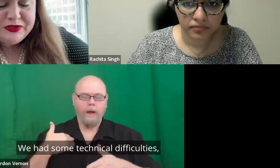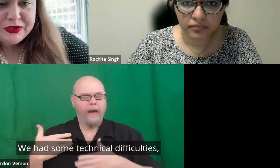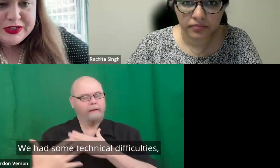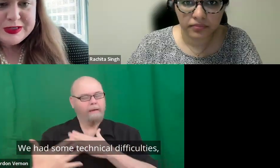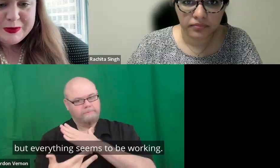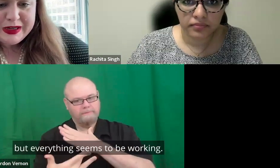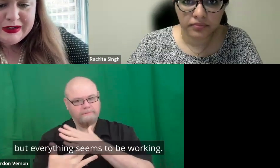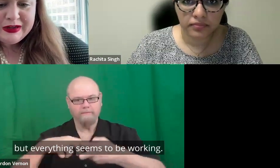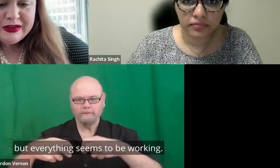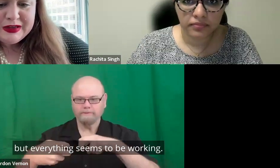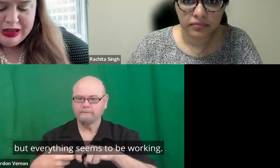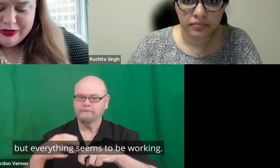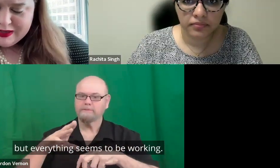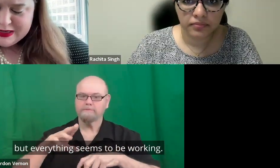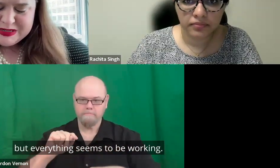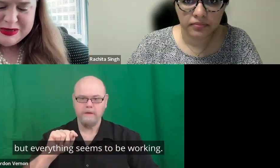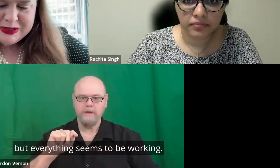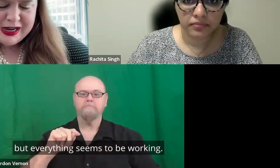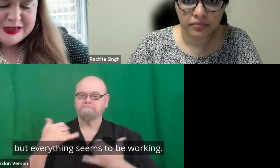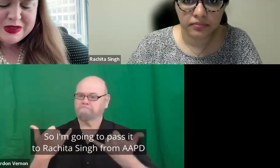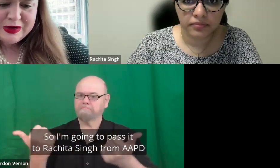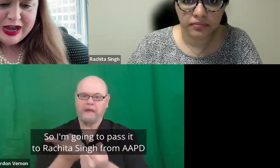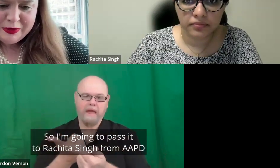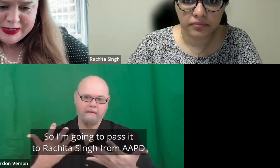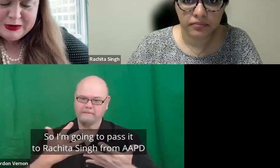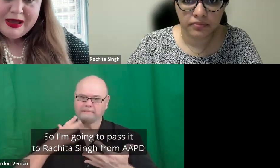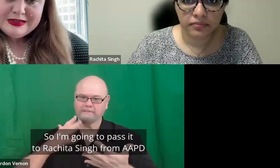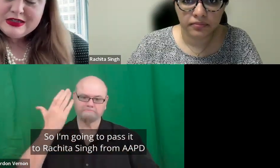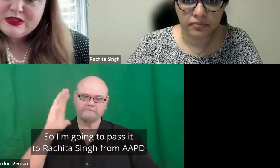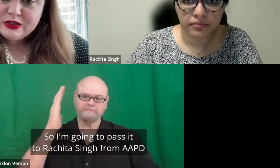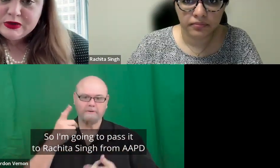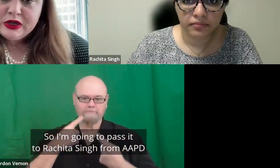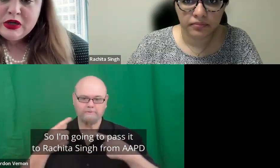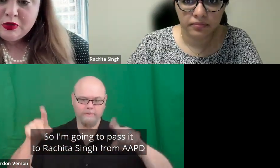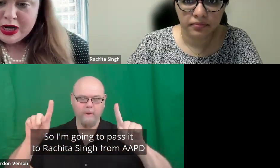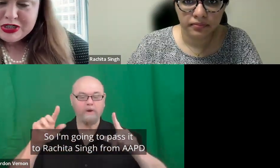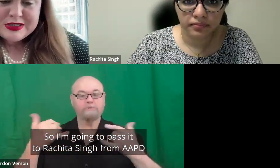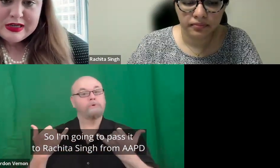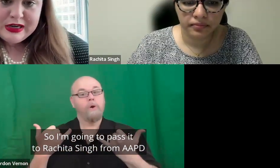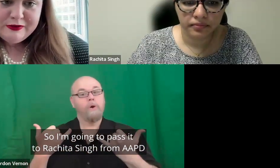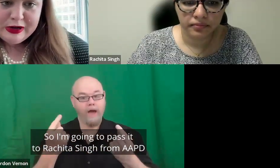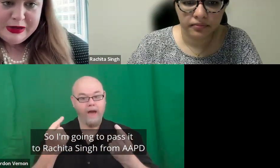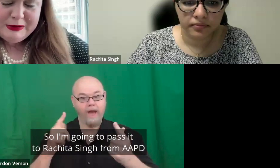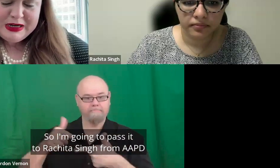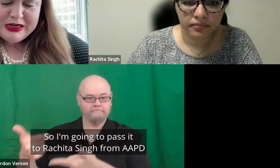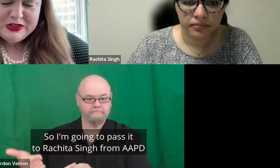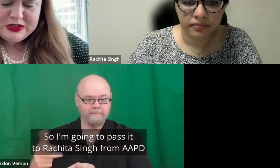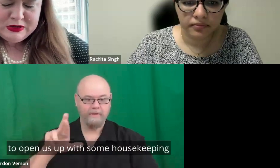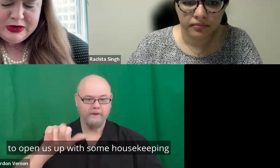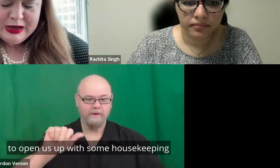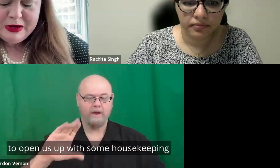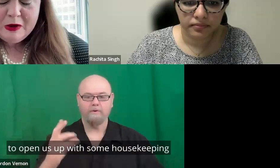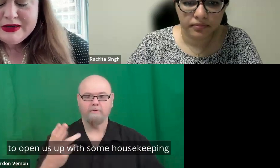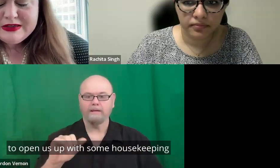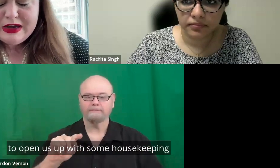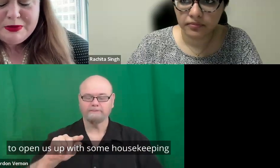technical difficulties, but everything seems to be working. So I'm going to pass it to Rashita Singh from AAPD